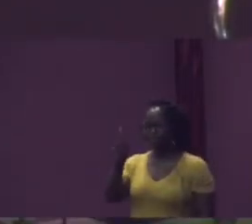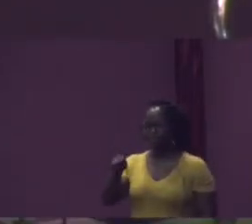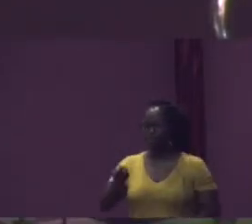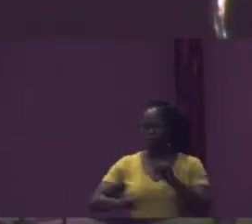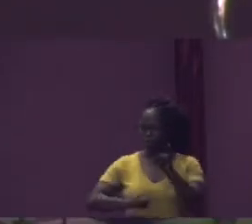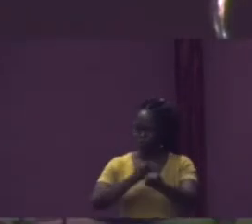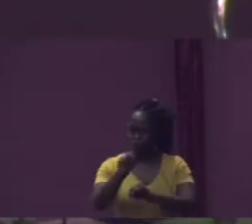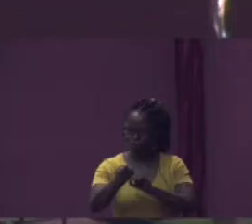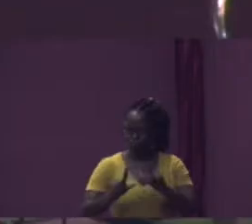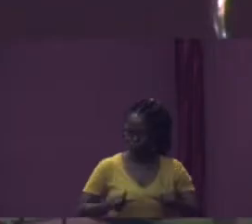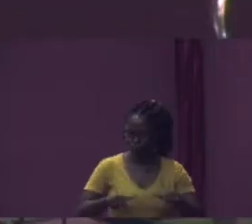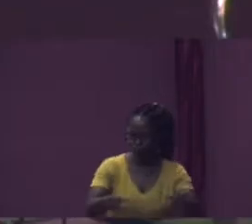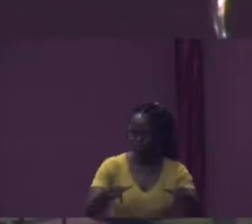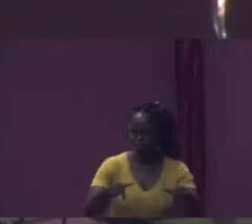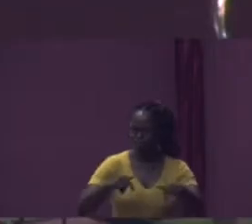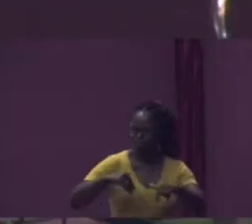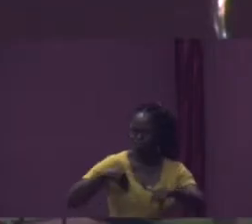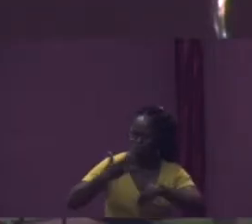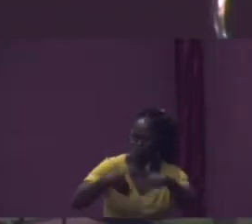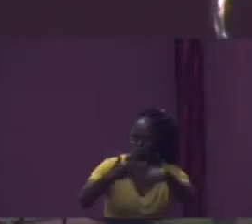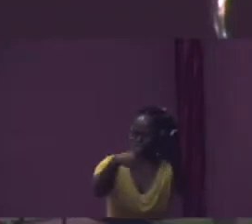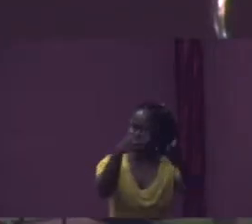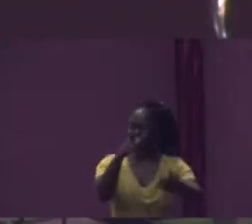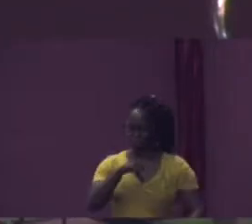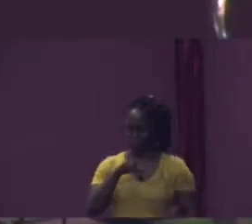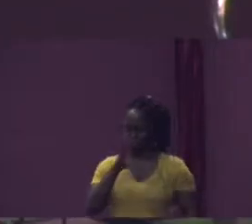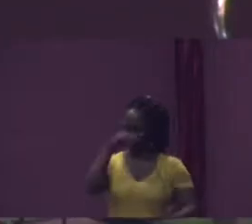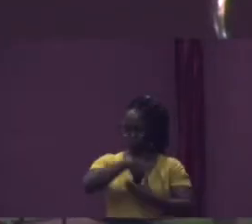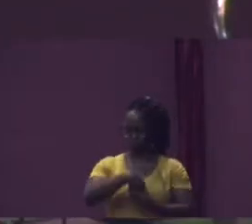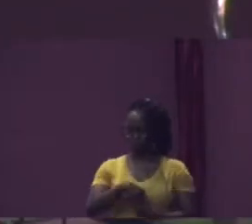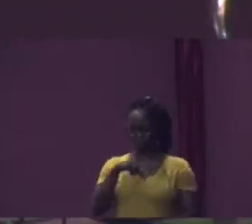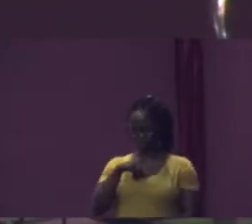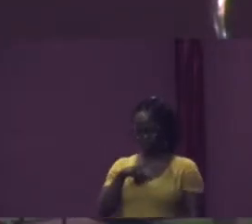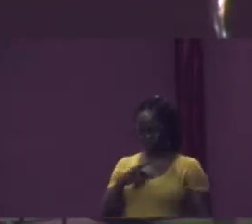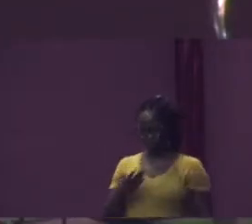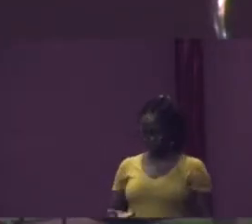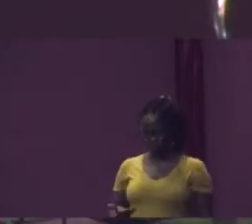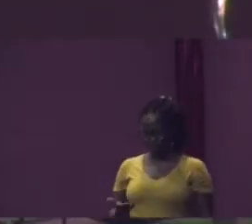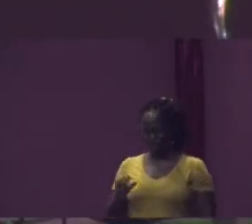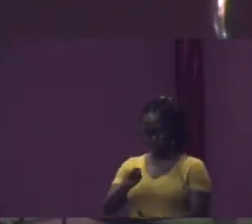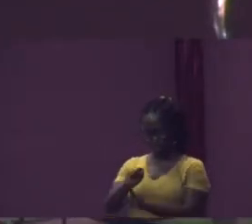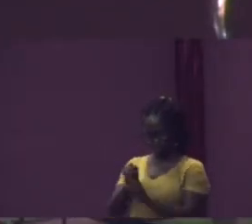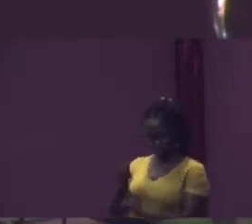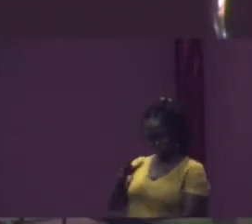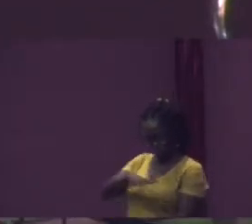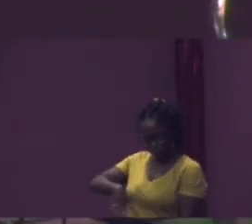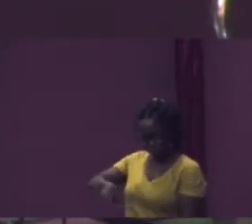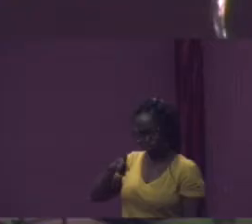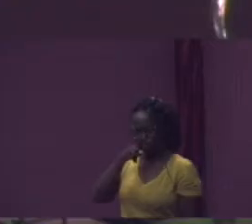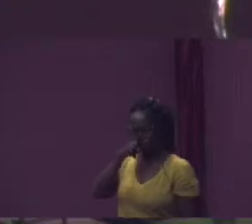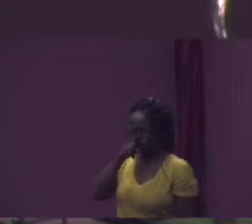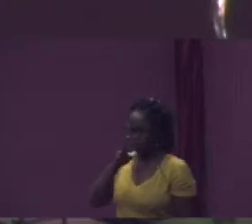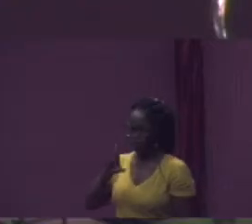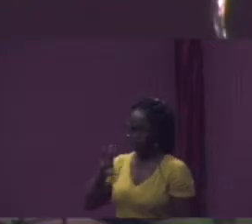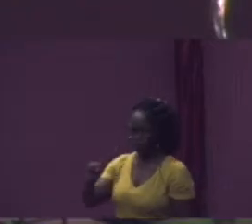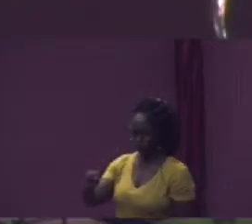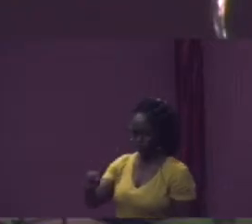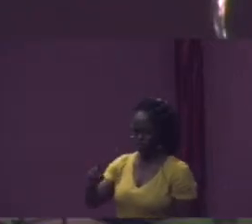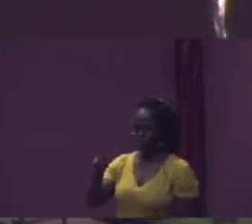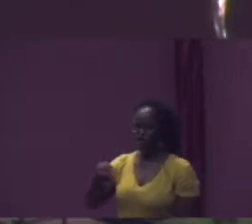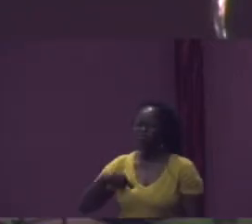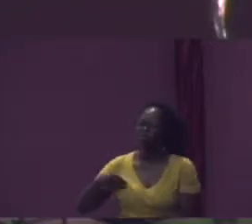itself. In contrast to early epochs, the risk society is characterized essentially by a lack,